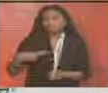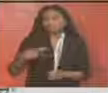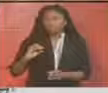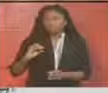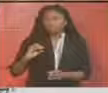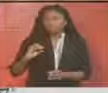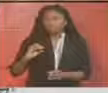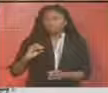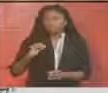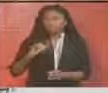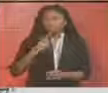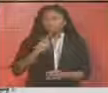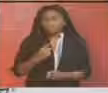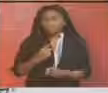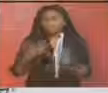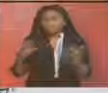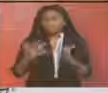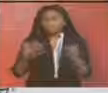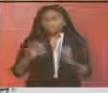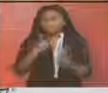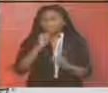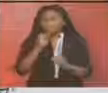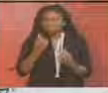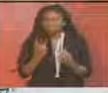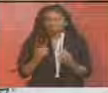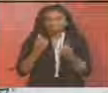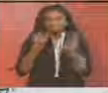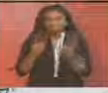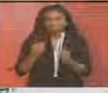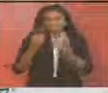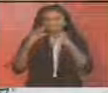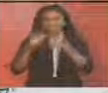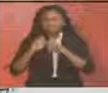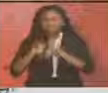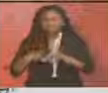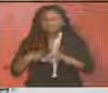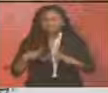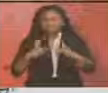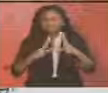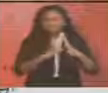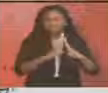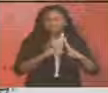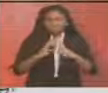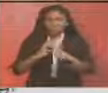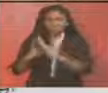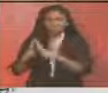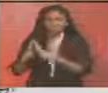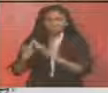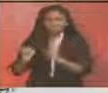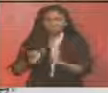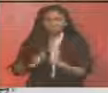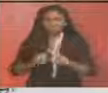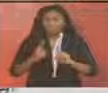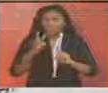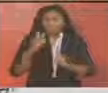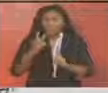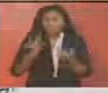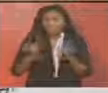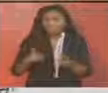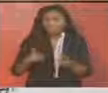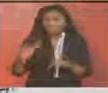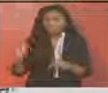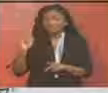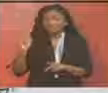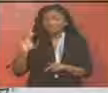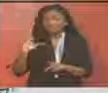where we can be categorized as low community spread. And this incident or incidents that we are seeing in Caroni is reason for